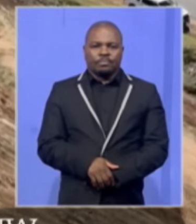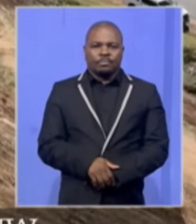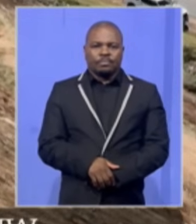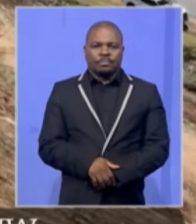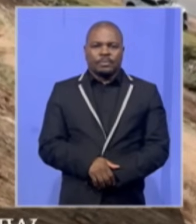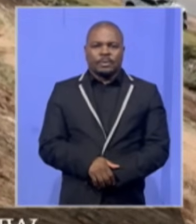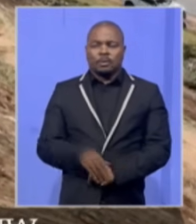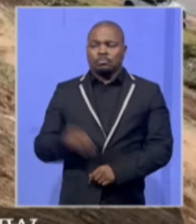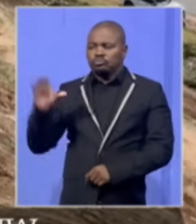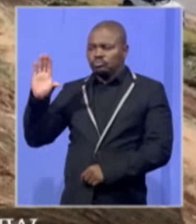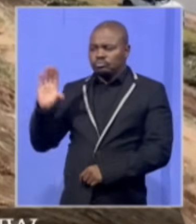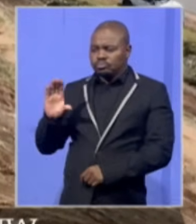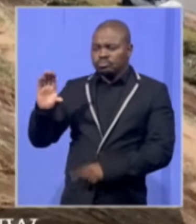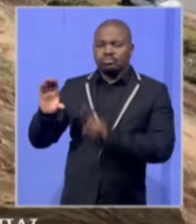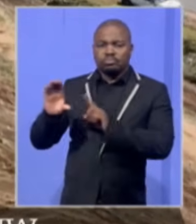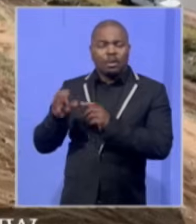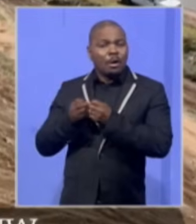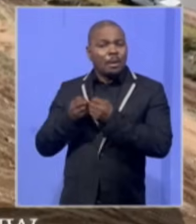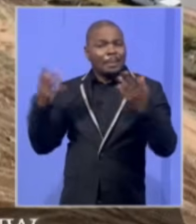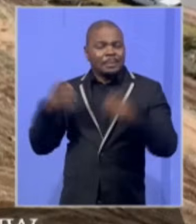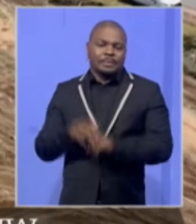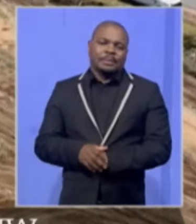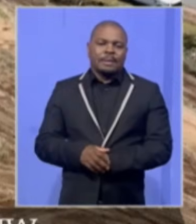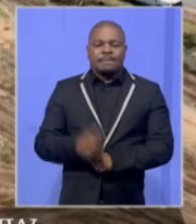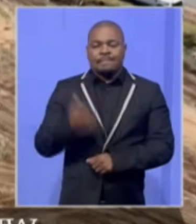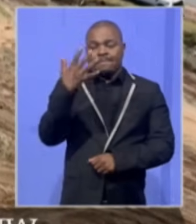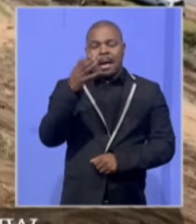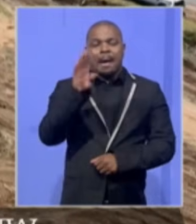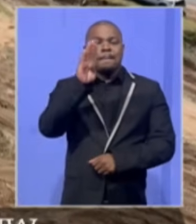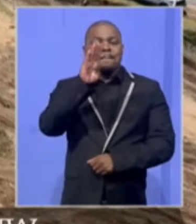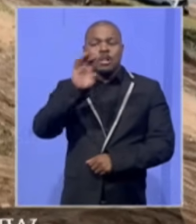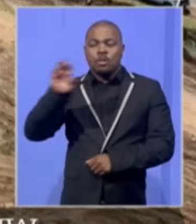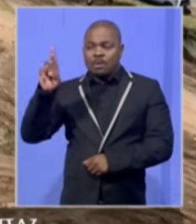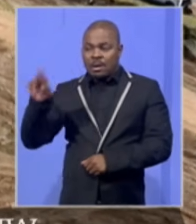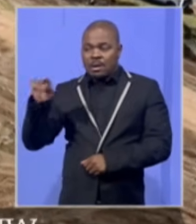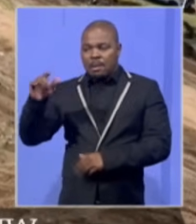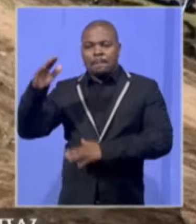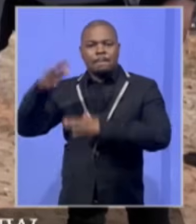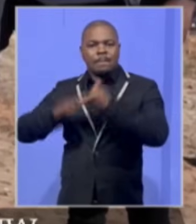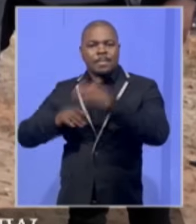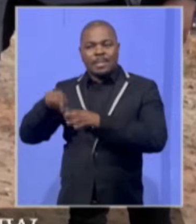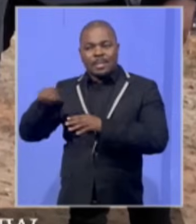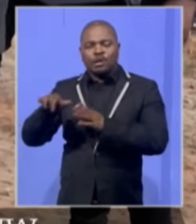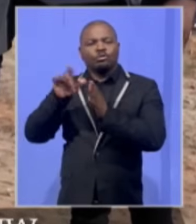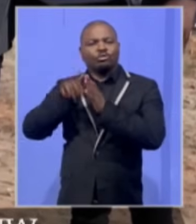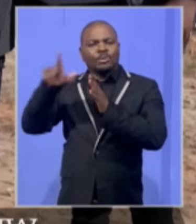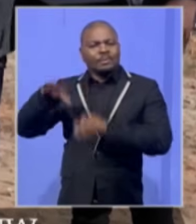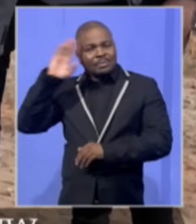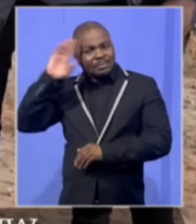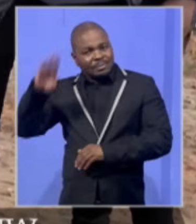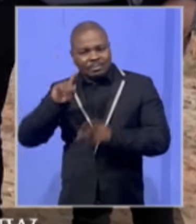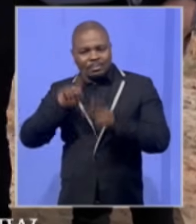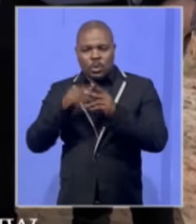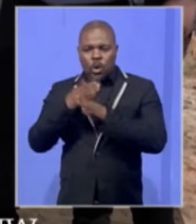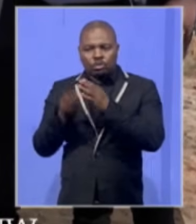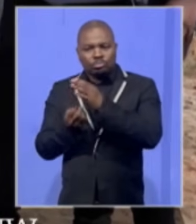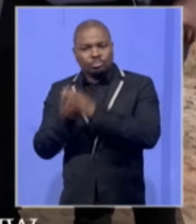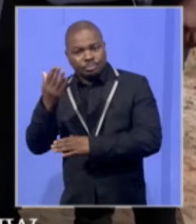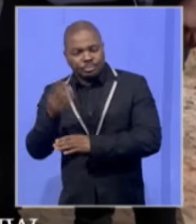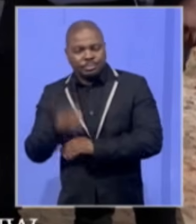Go beetswe thoko diranta di le bilione di le 5 go aga bonno jwa baithuti le go tlhola